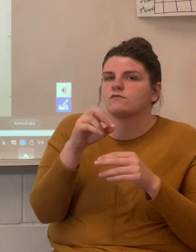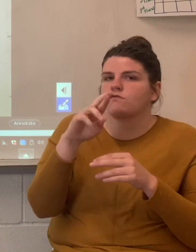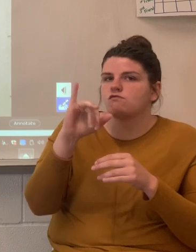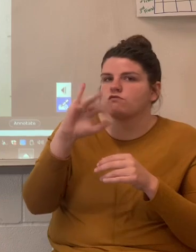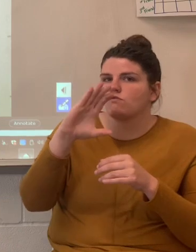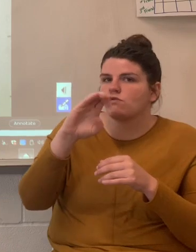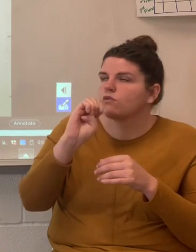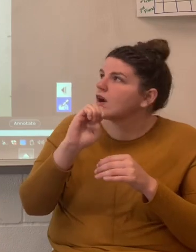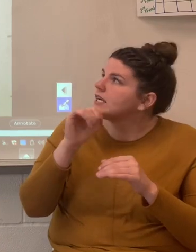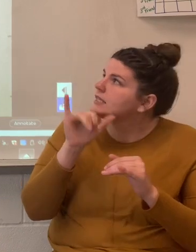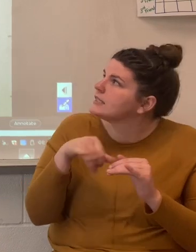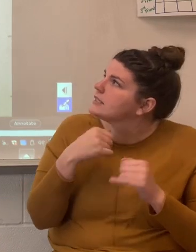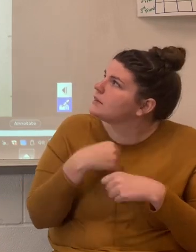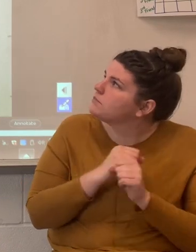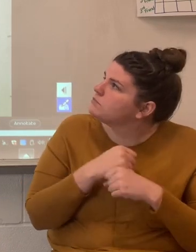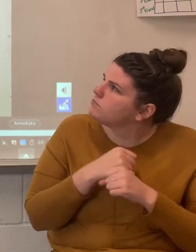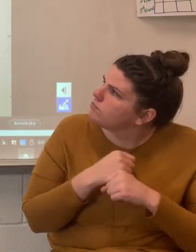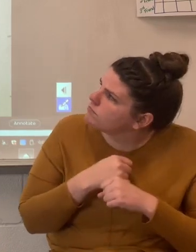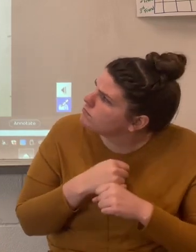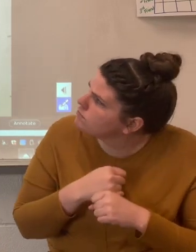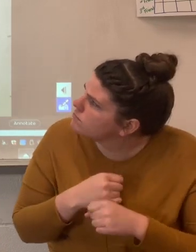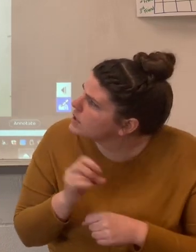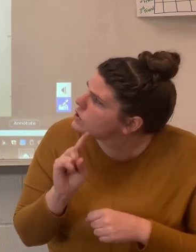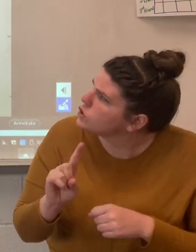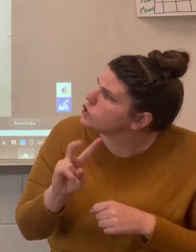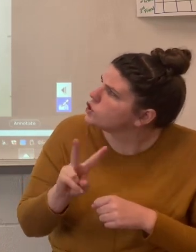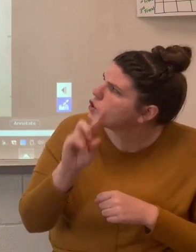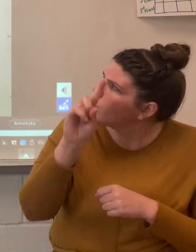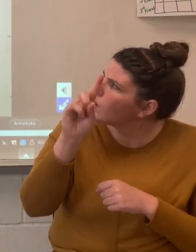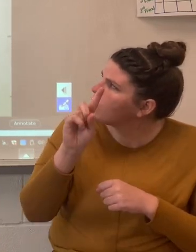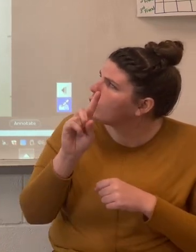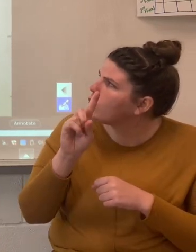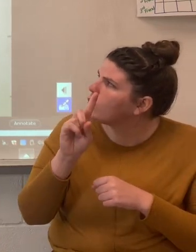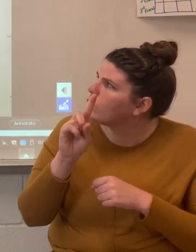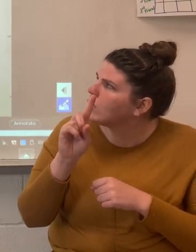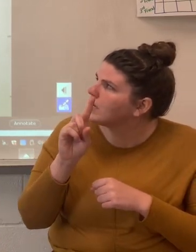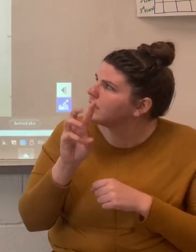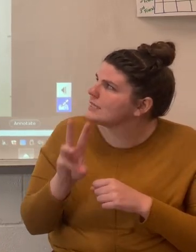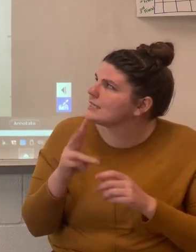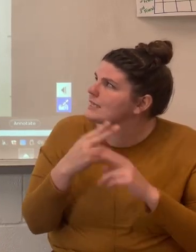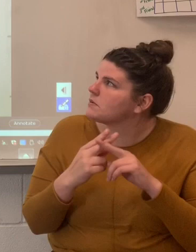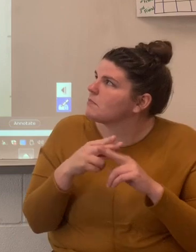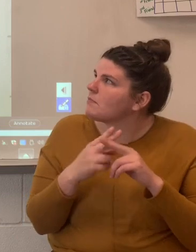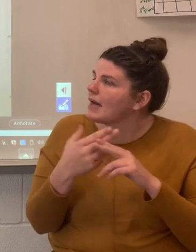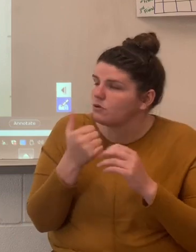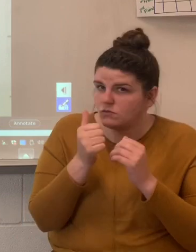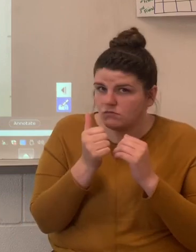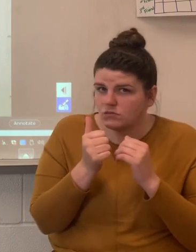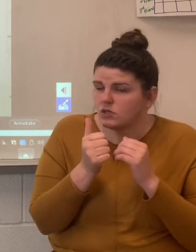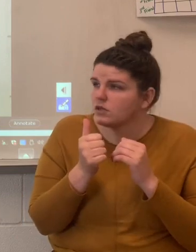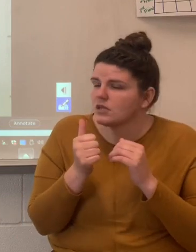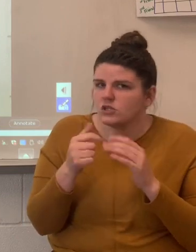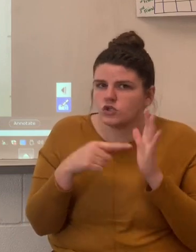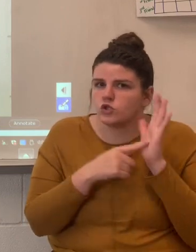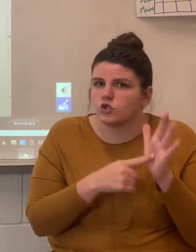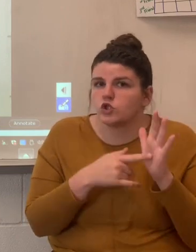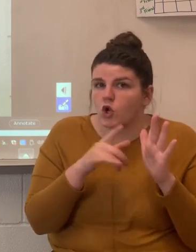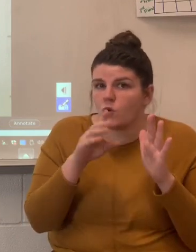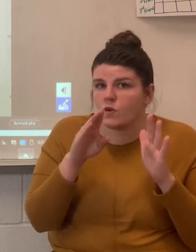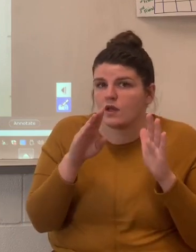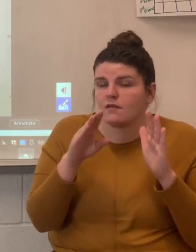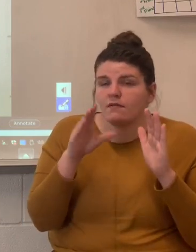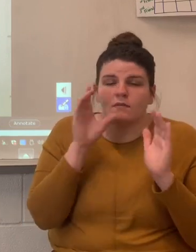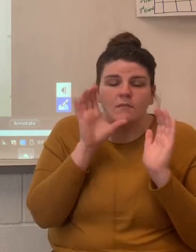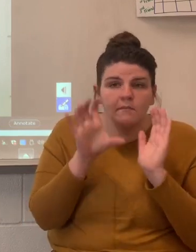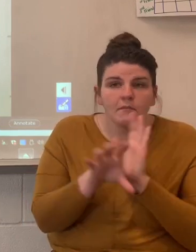grocery store sold 7 bags of rice. So this is our model. It's showing 2 1/6 all fractioned out. 1, 2, 3, 4,